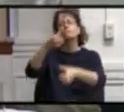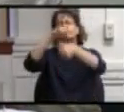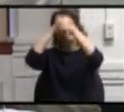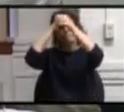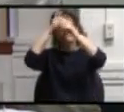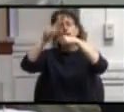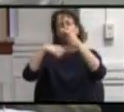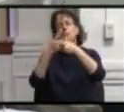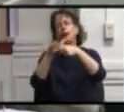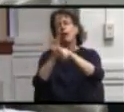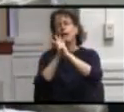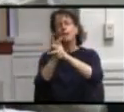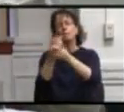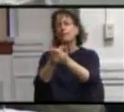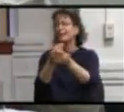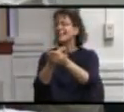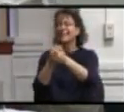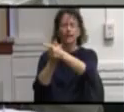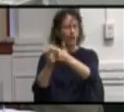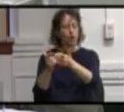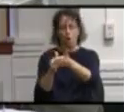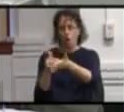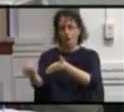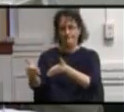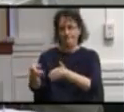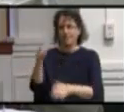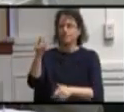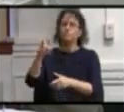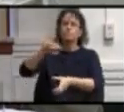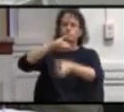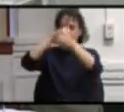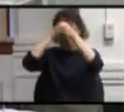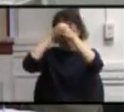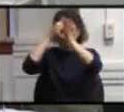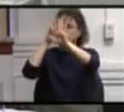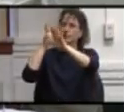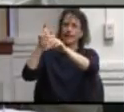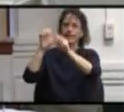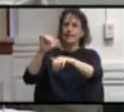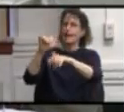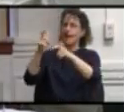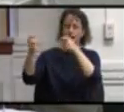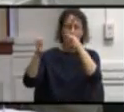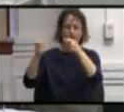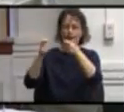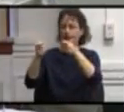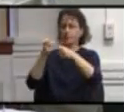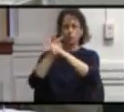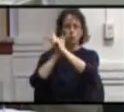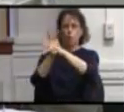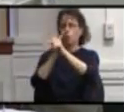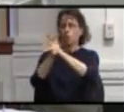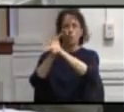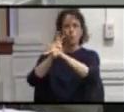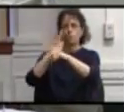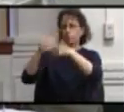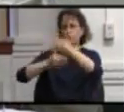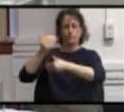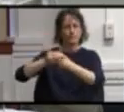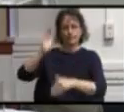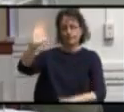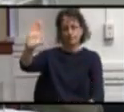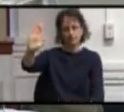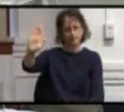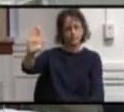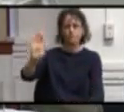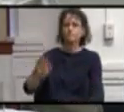it's a really legitimate organization. Let them handle the revolving loan fund, because then someday, you